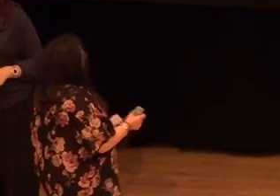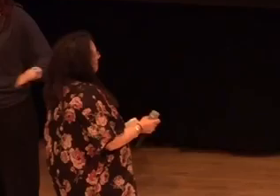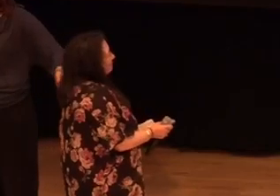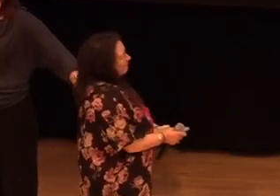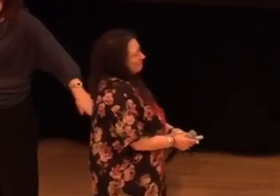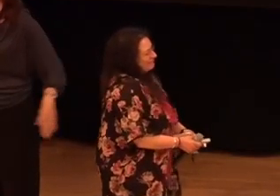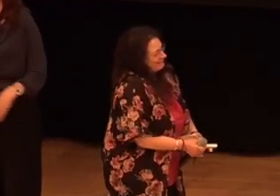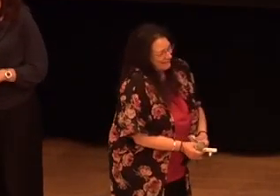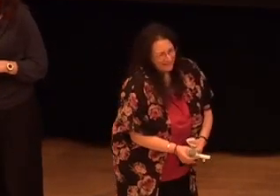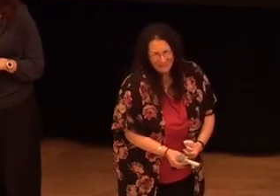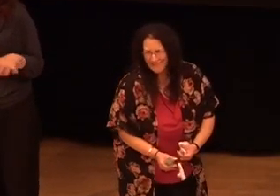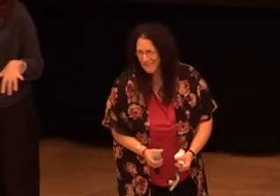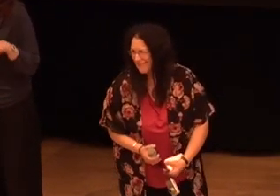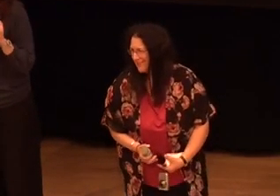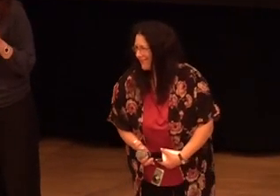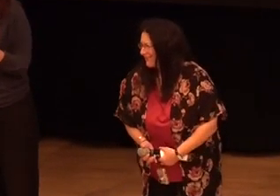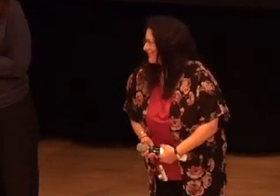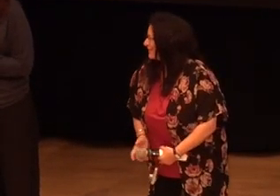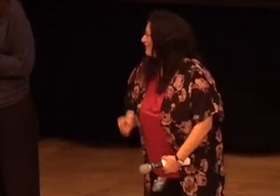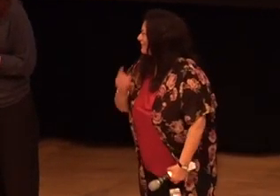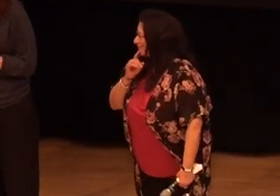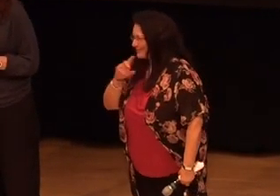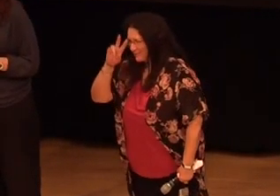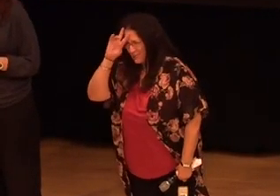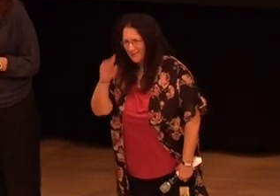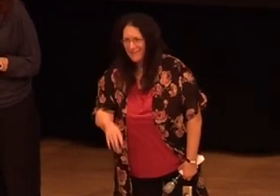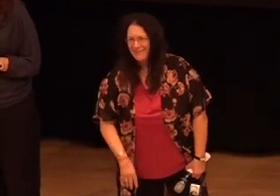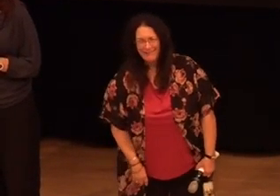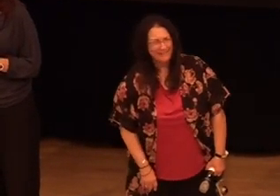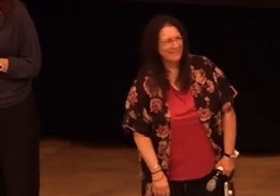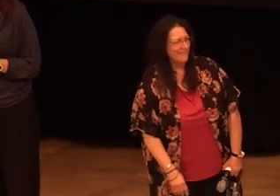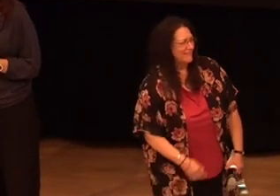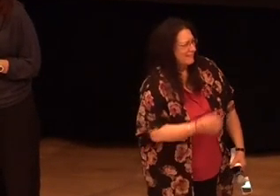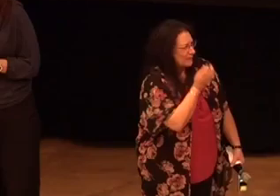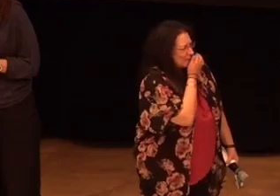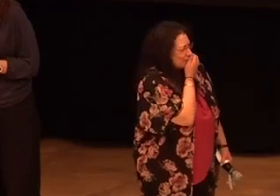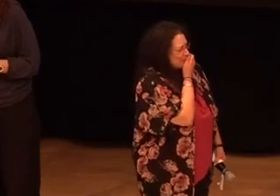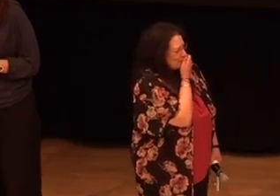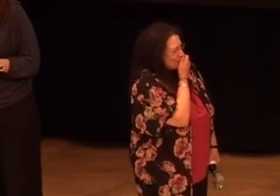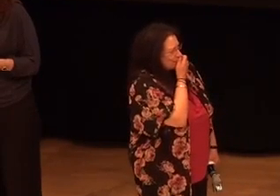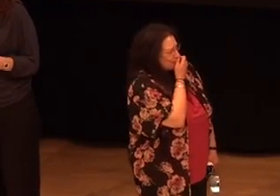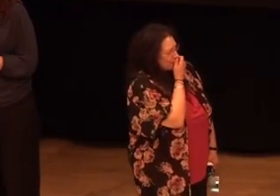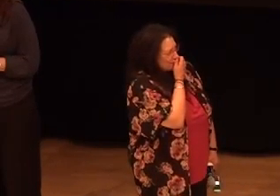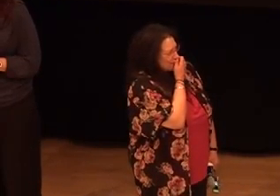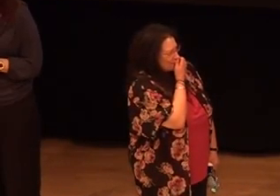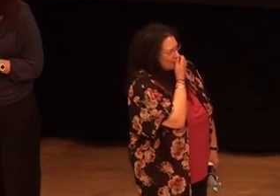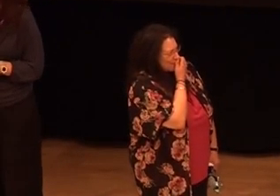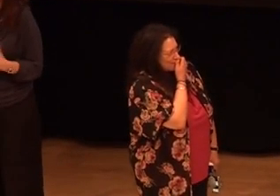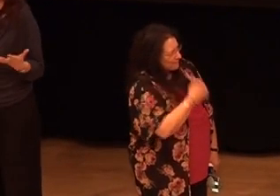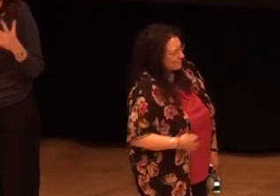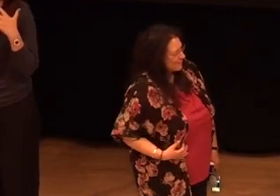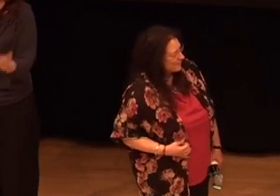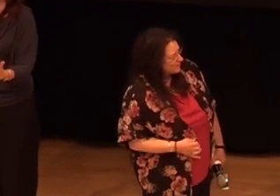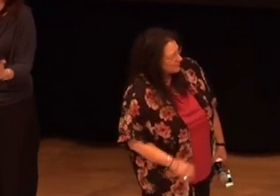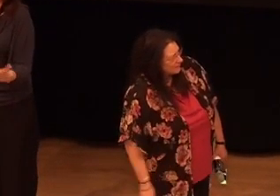that, the host actually gets 5% of the box office. So if they want to donate that or use it for themselves, that they can use that however